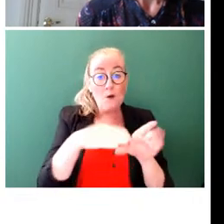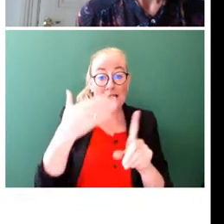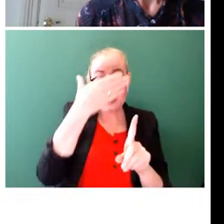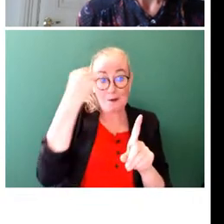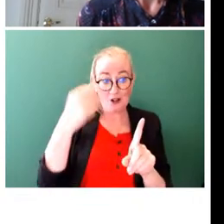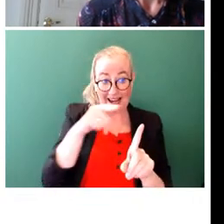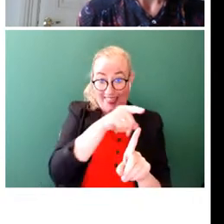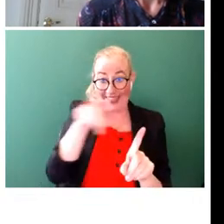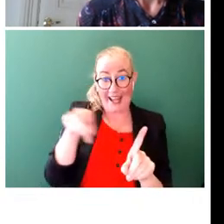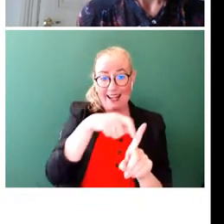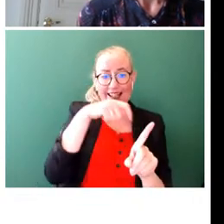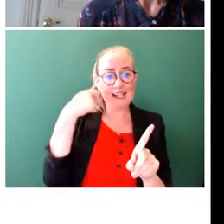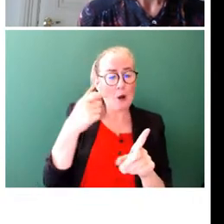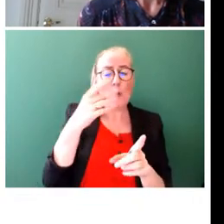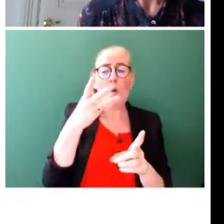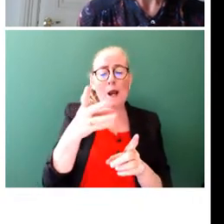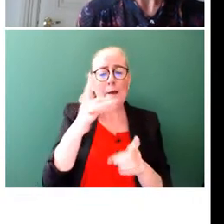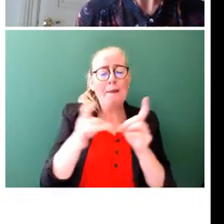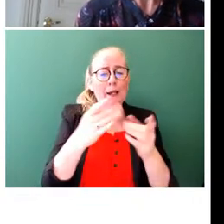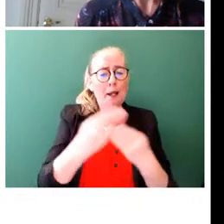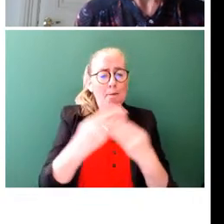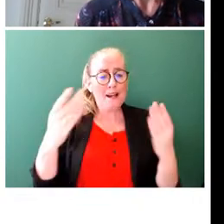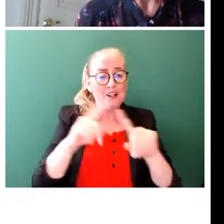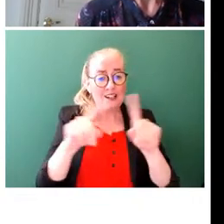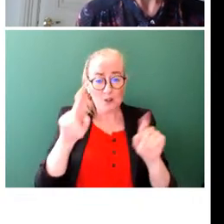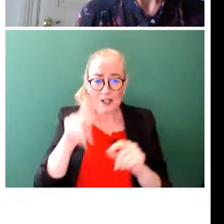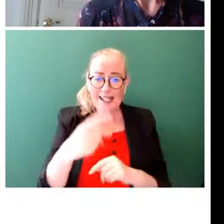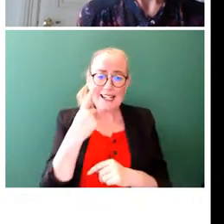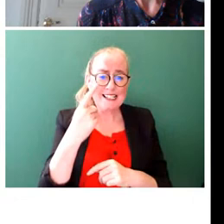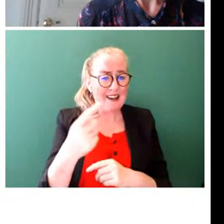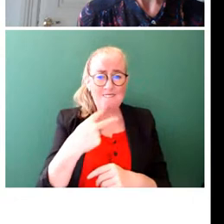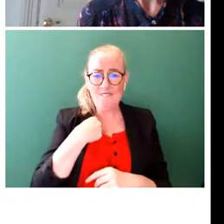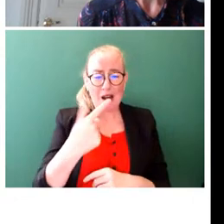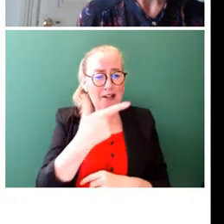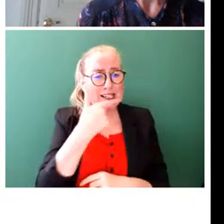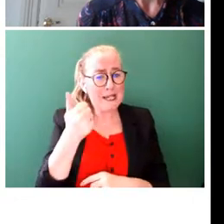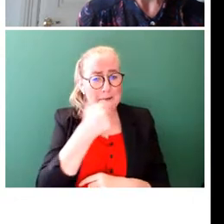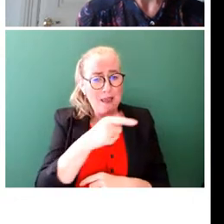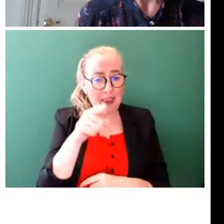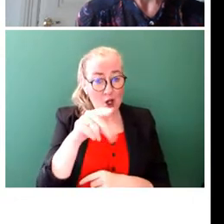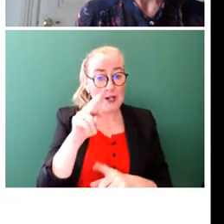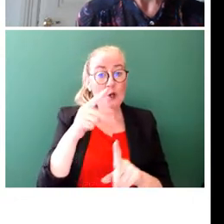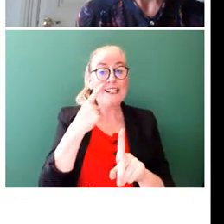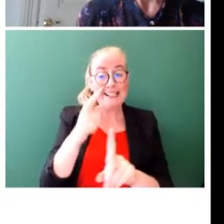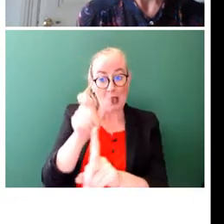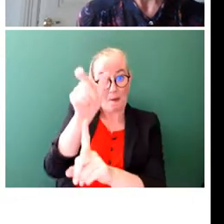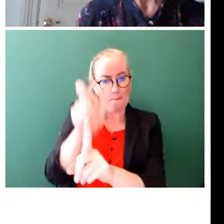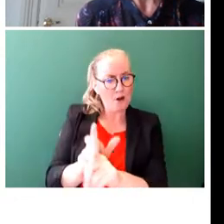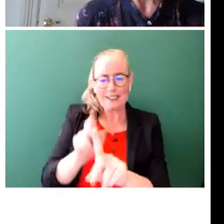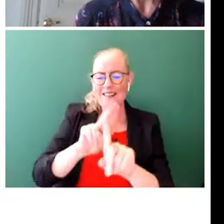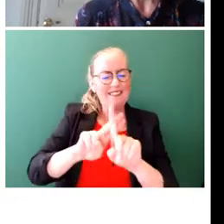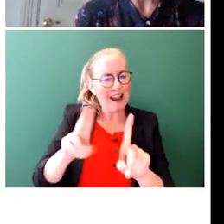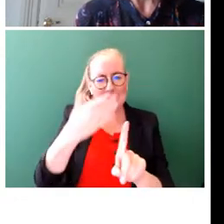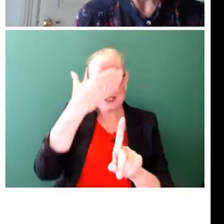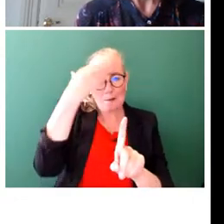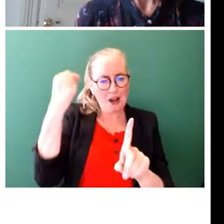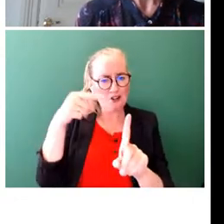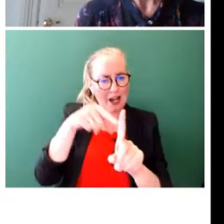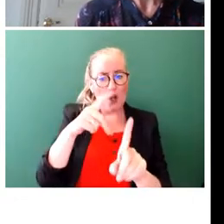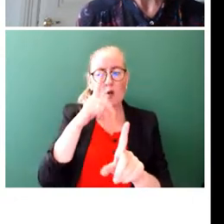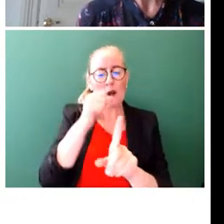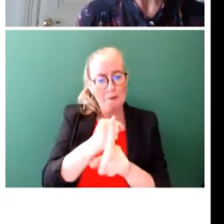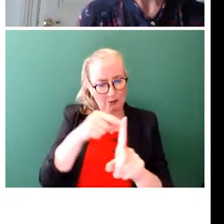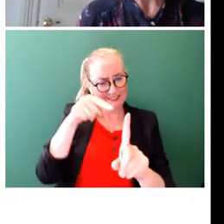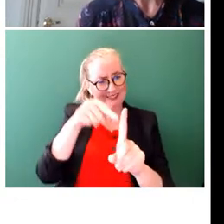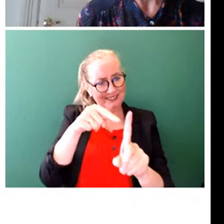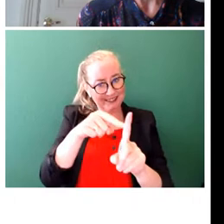will make a huge difference to them. And you can see they're very simple actions. They're that we see the person and not the dementia, that we talk about dementia, that